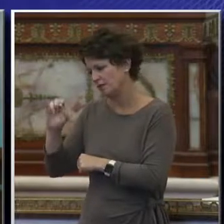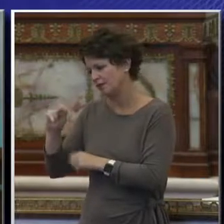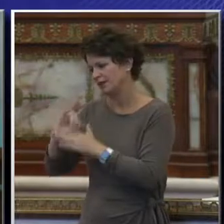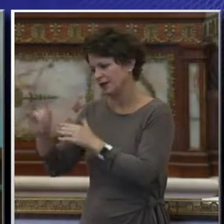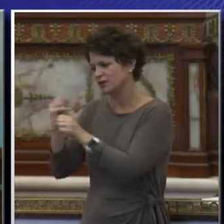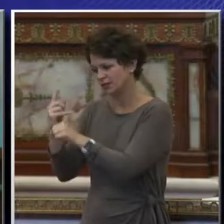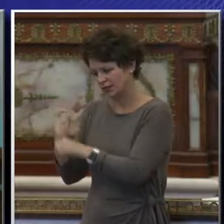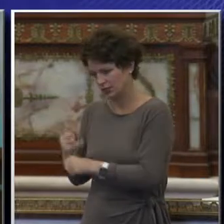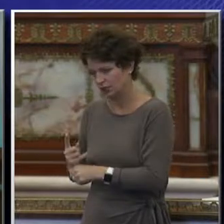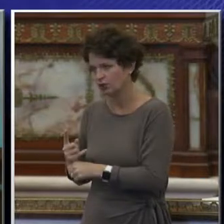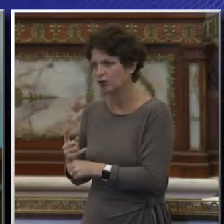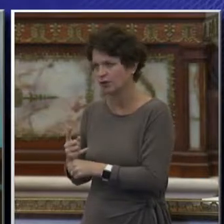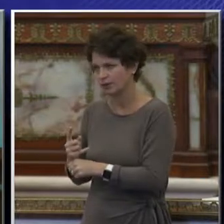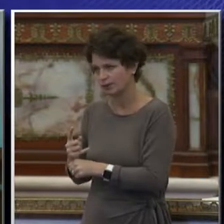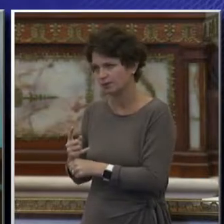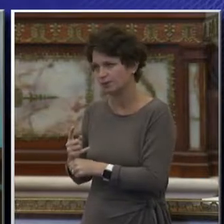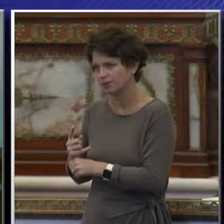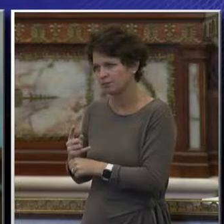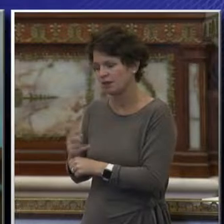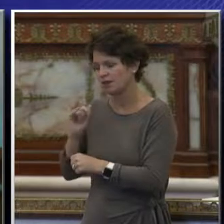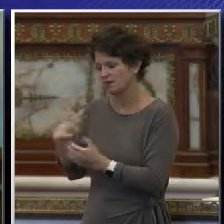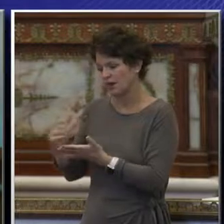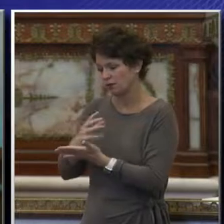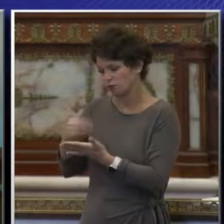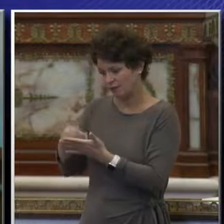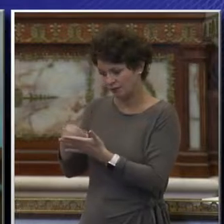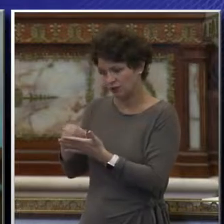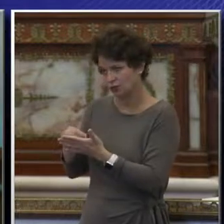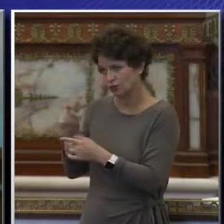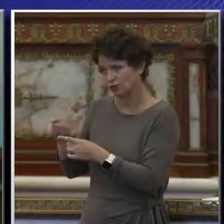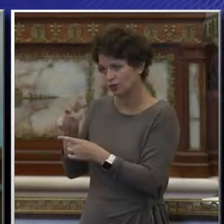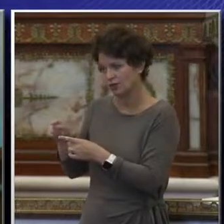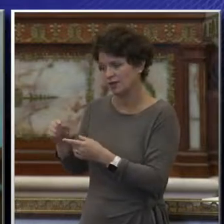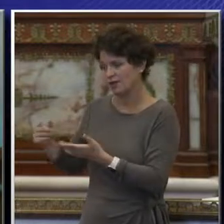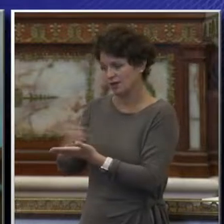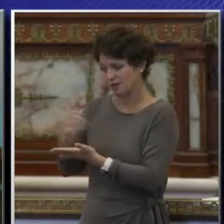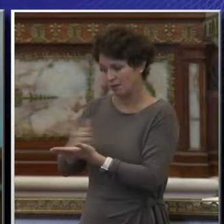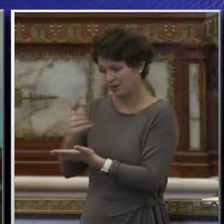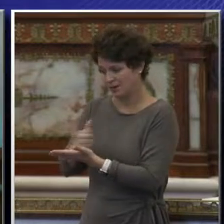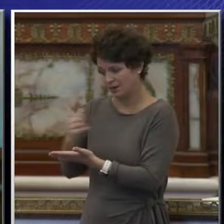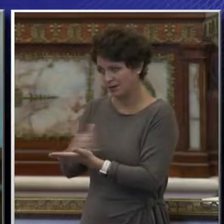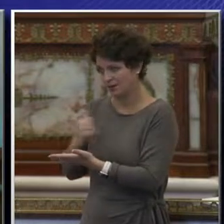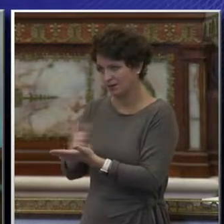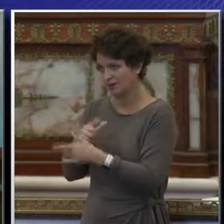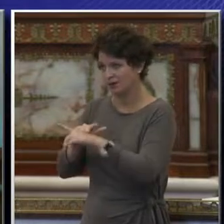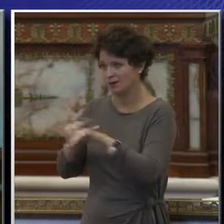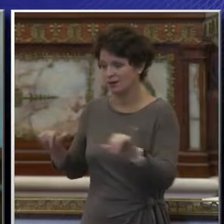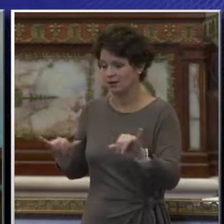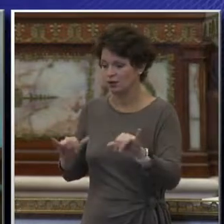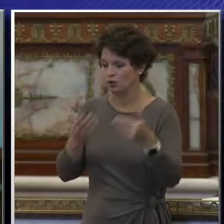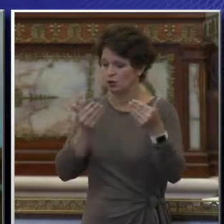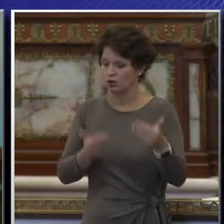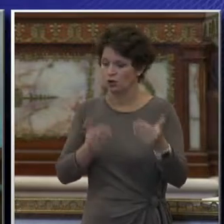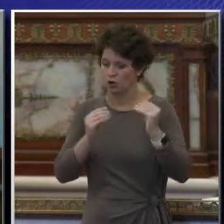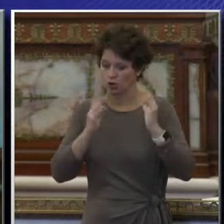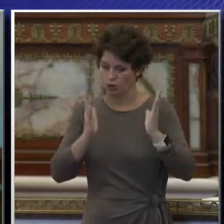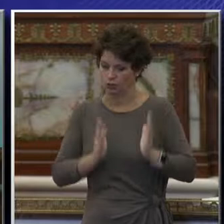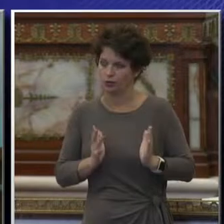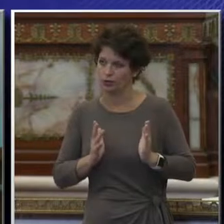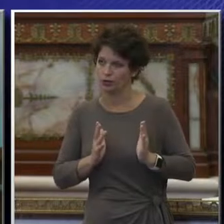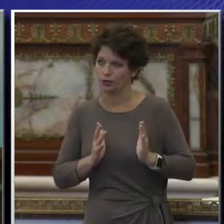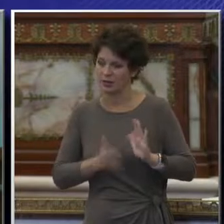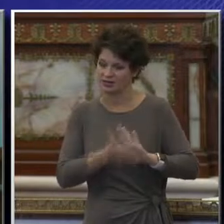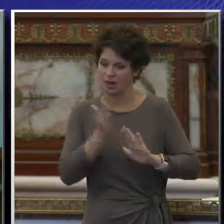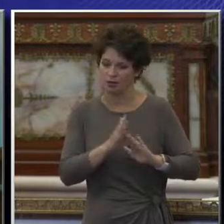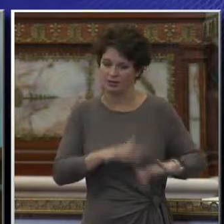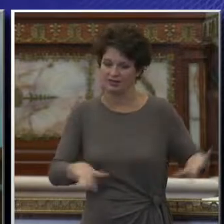and so that would be that those revenues that have been coming in while the current owner has operated